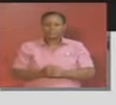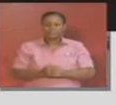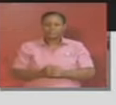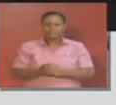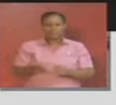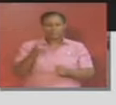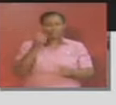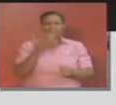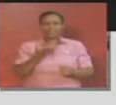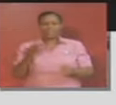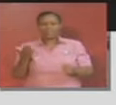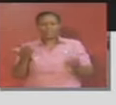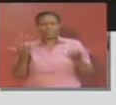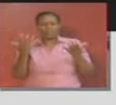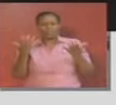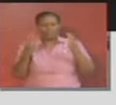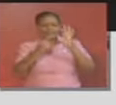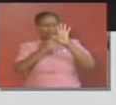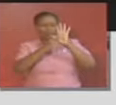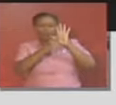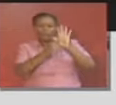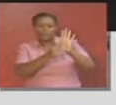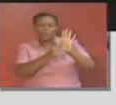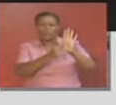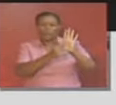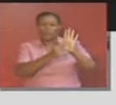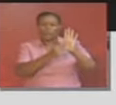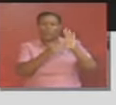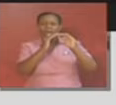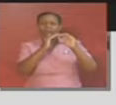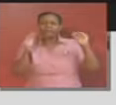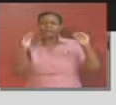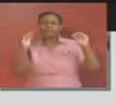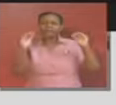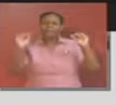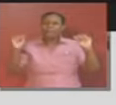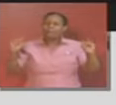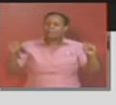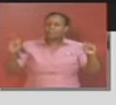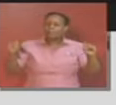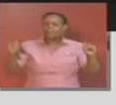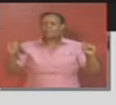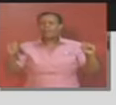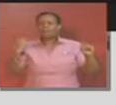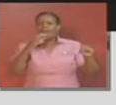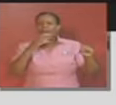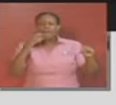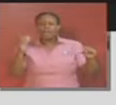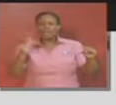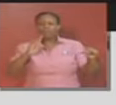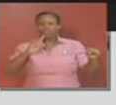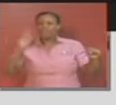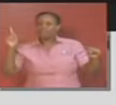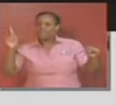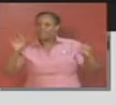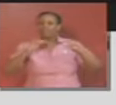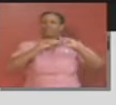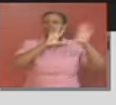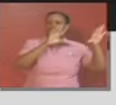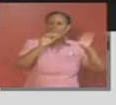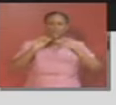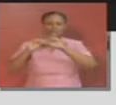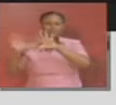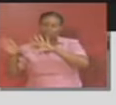just the level of potential, and in this case, actual spread that you can see from